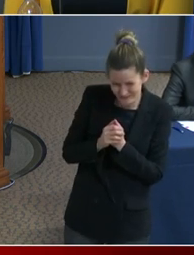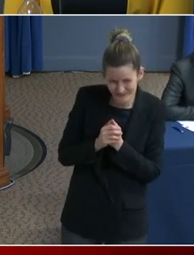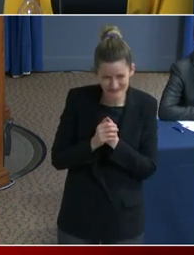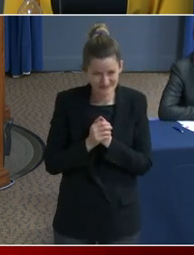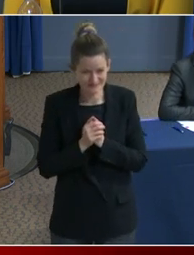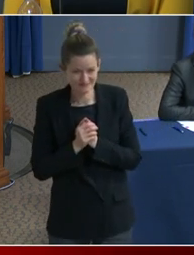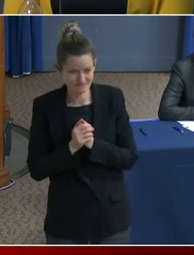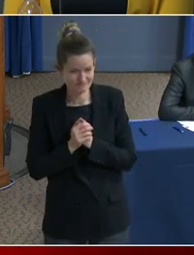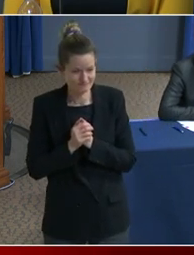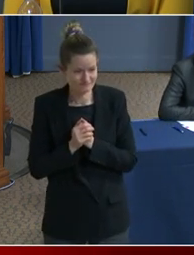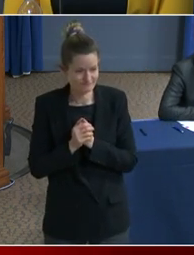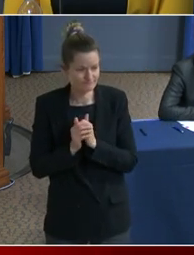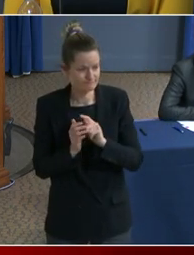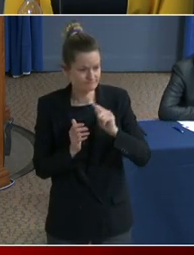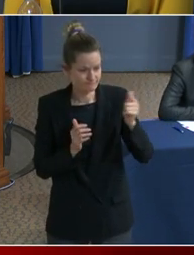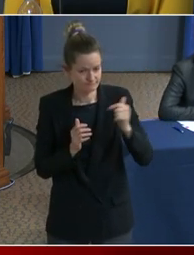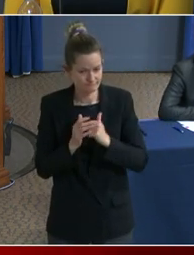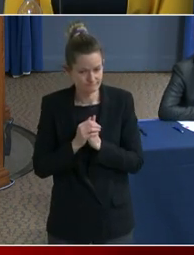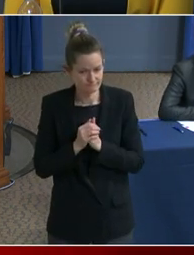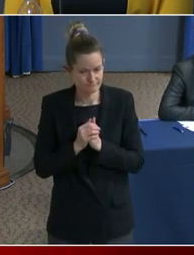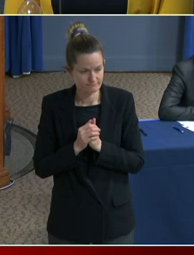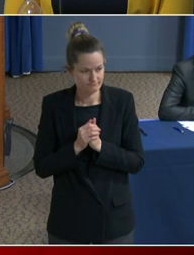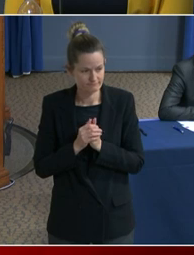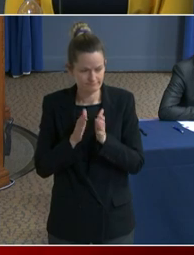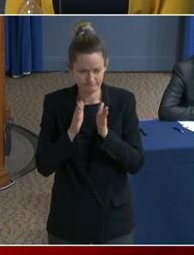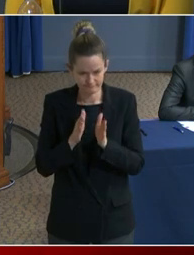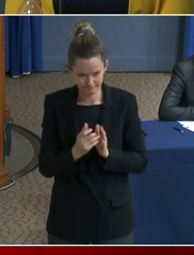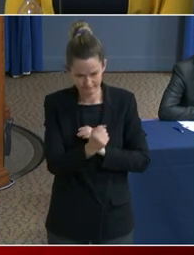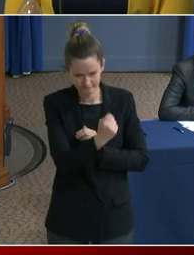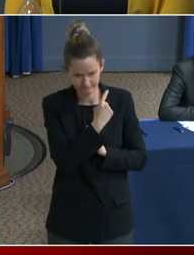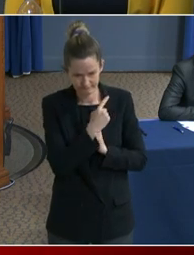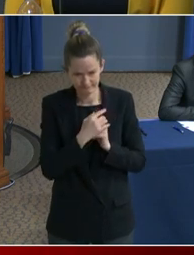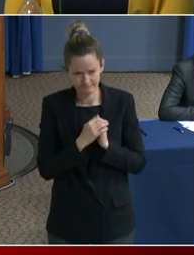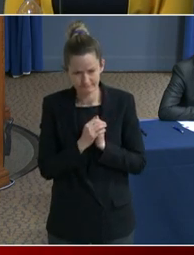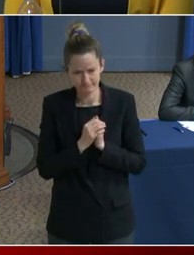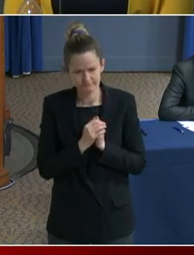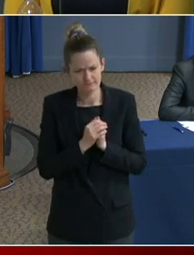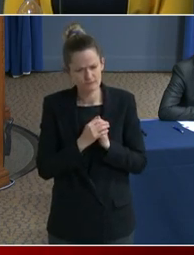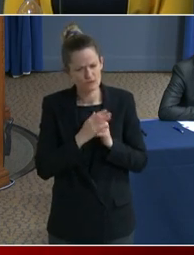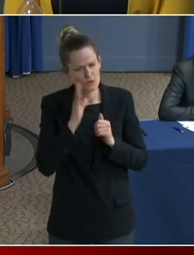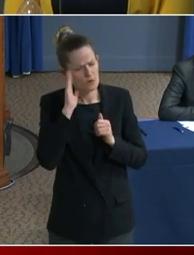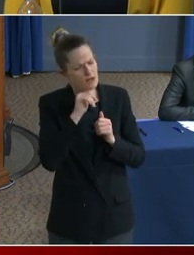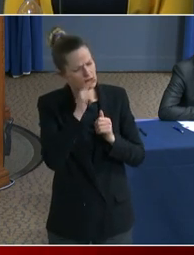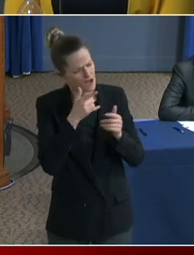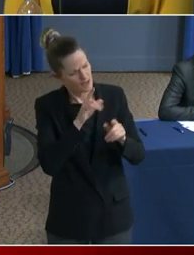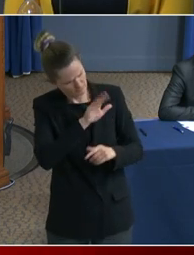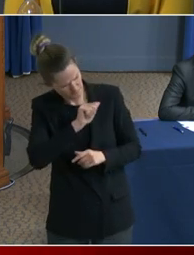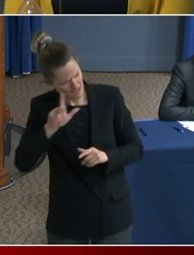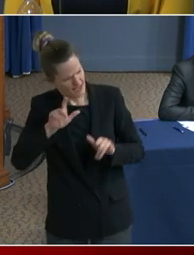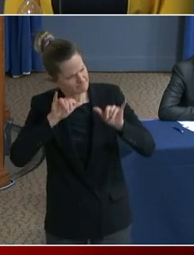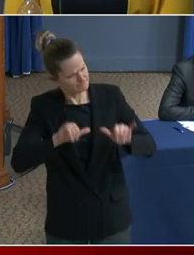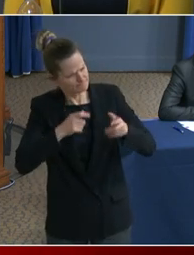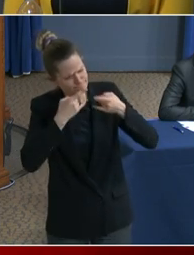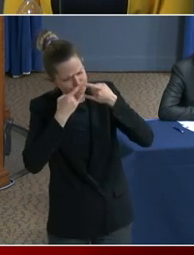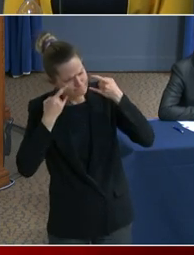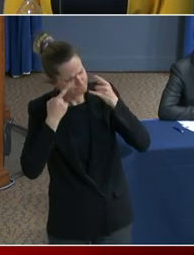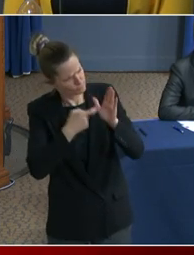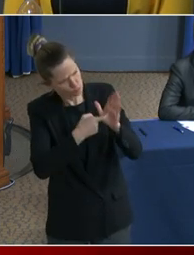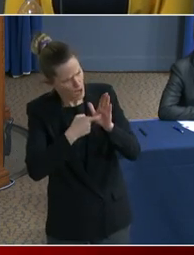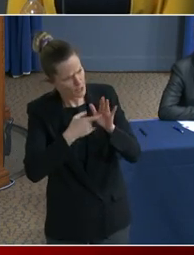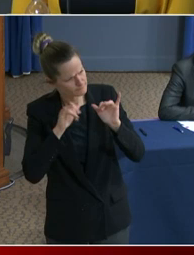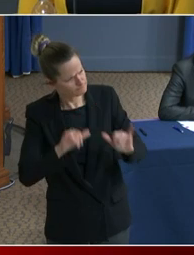What is the mask advisory now, and why not go back to a mask mandate? The mask advisory